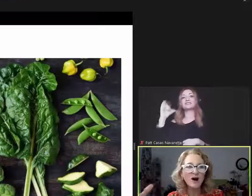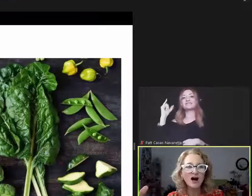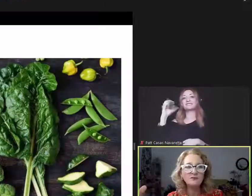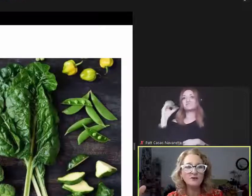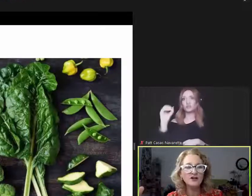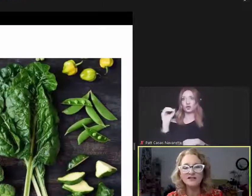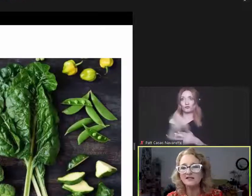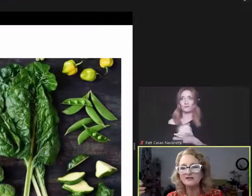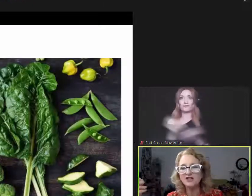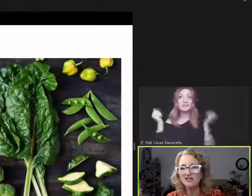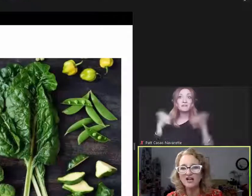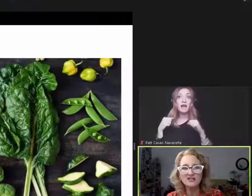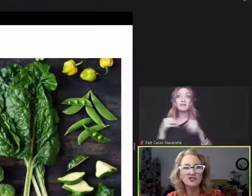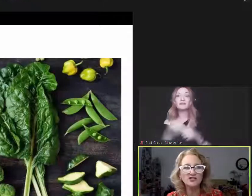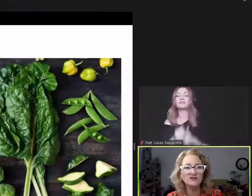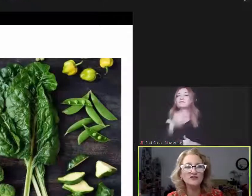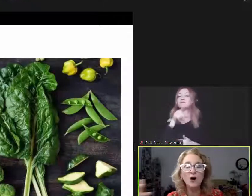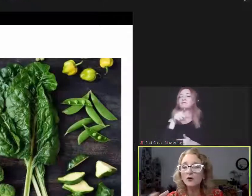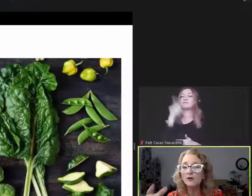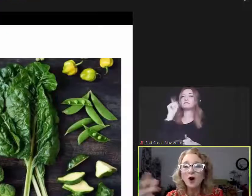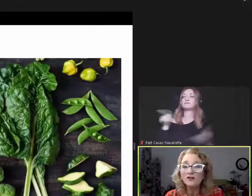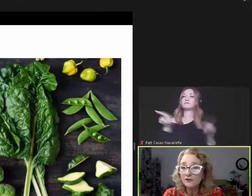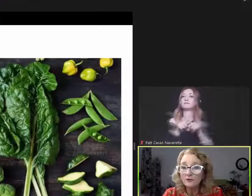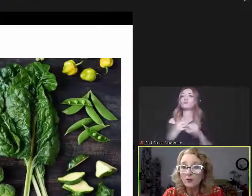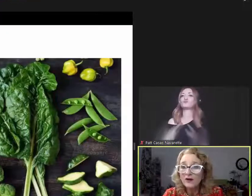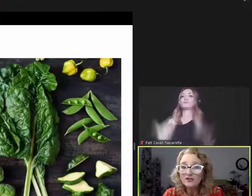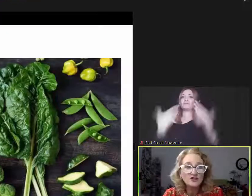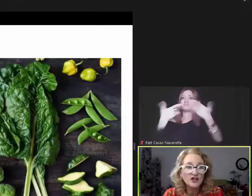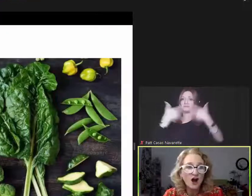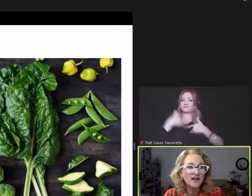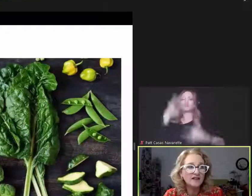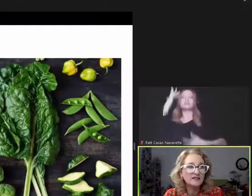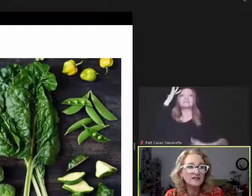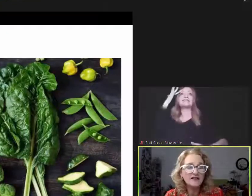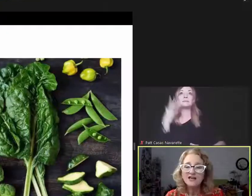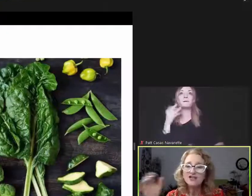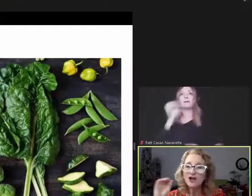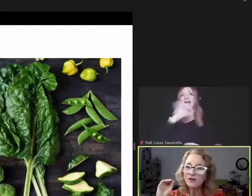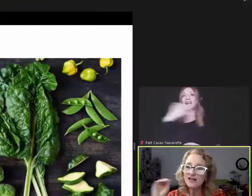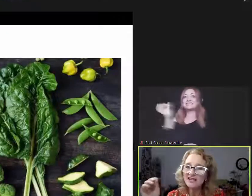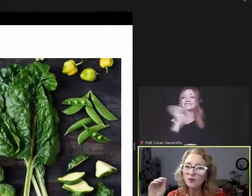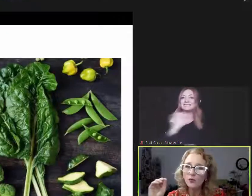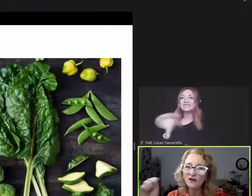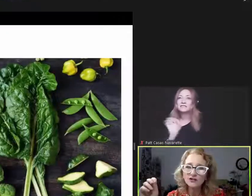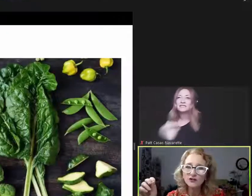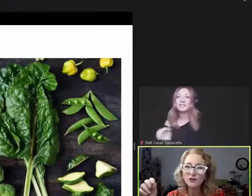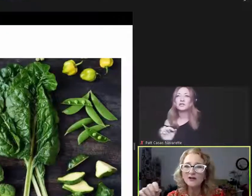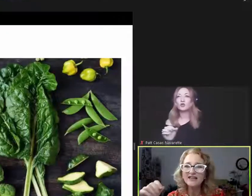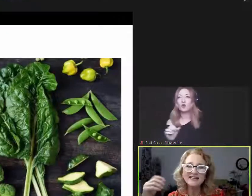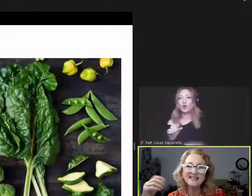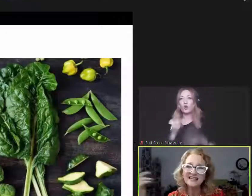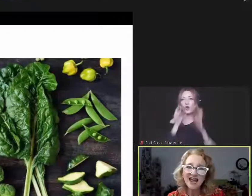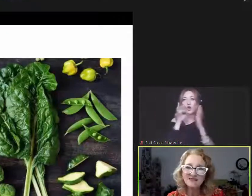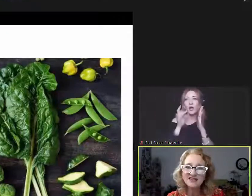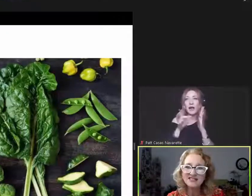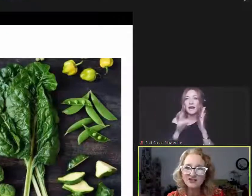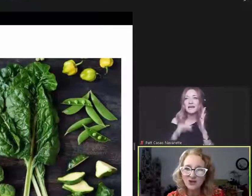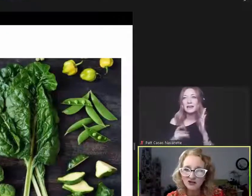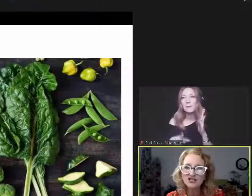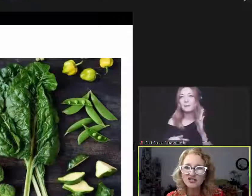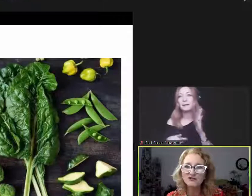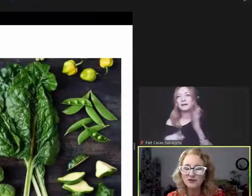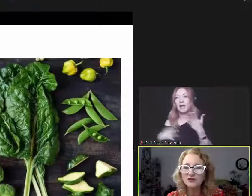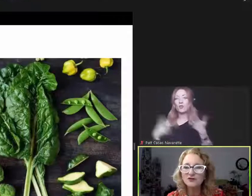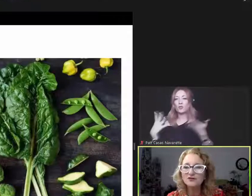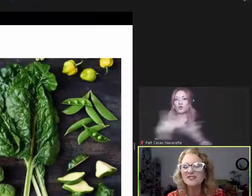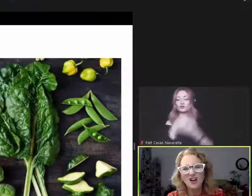any byproducts of digestion following on from a winter diet. You know, in the winter, we eat heavy,